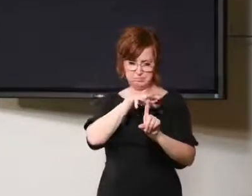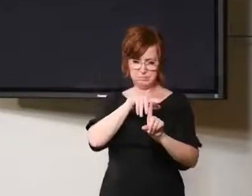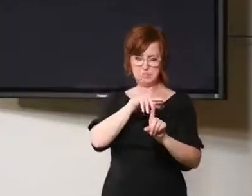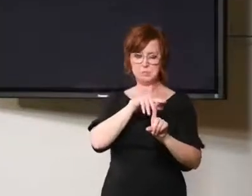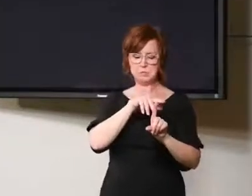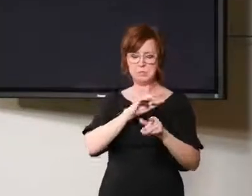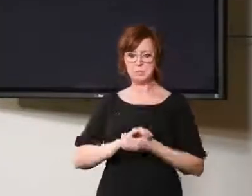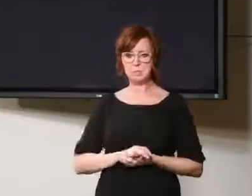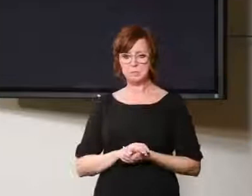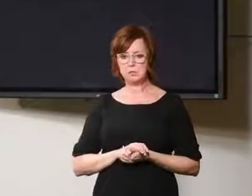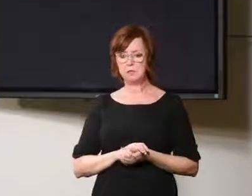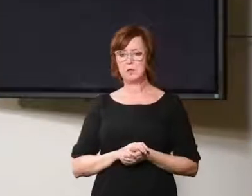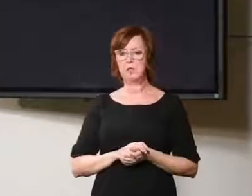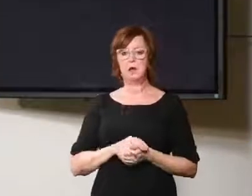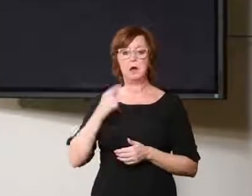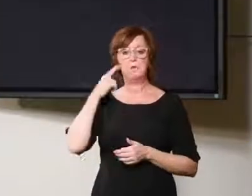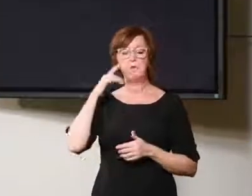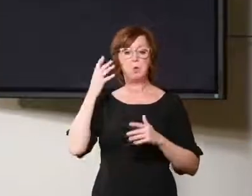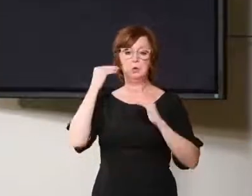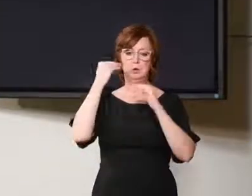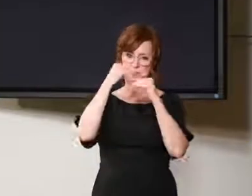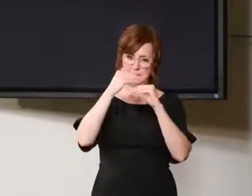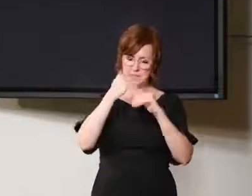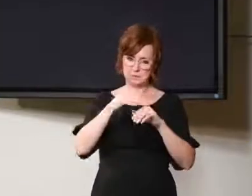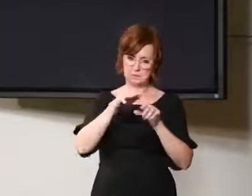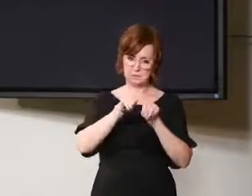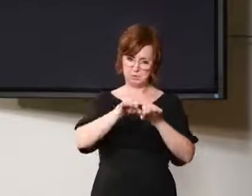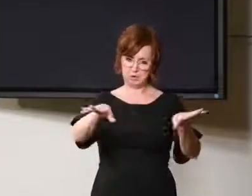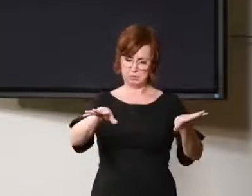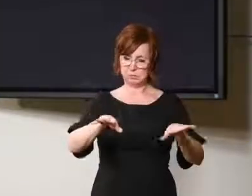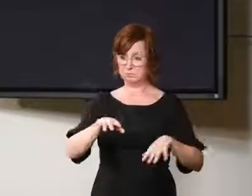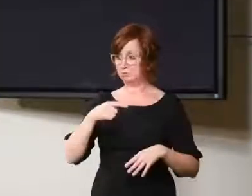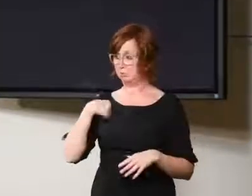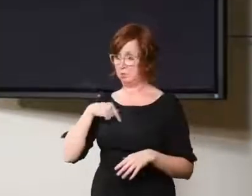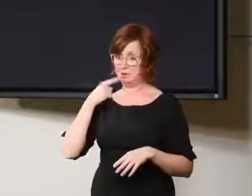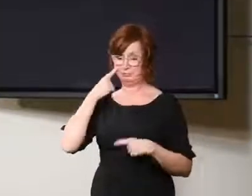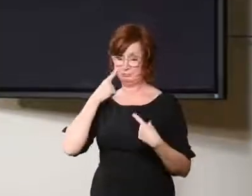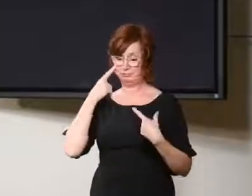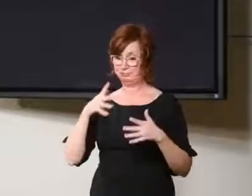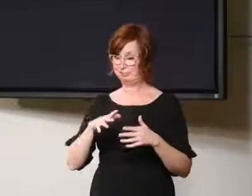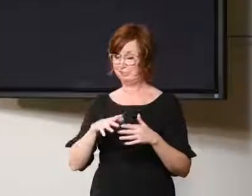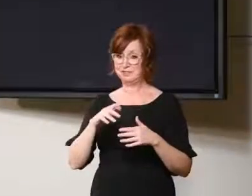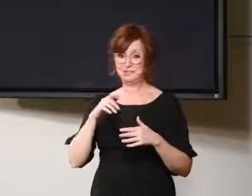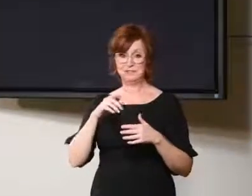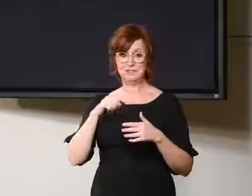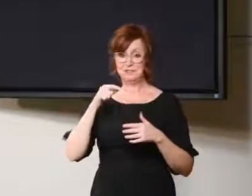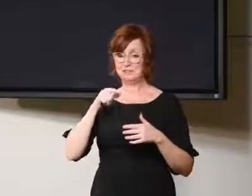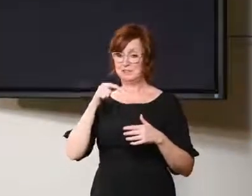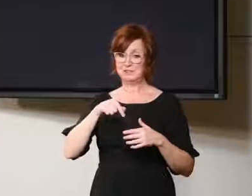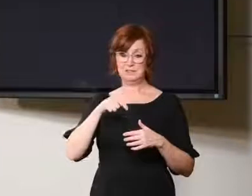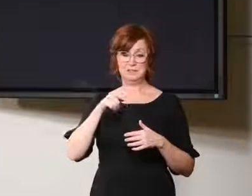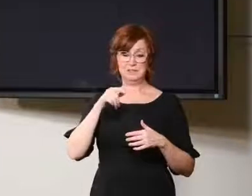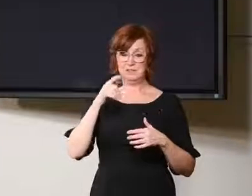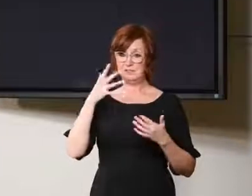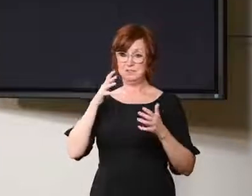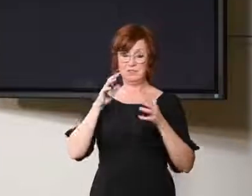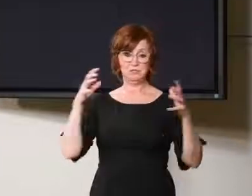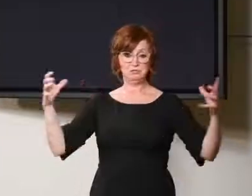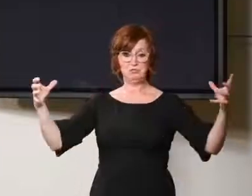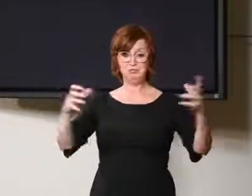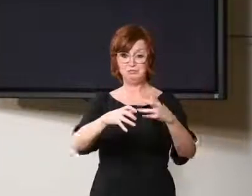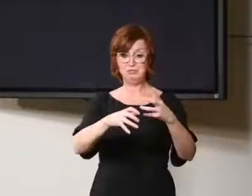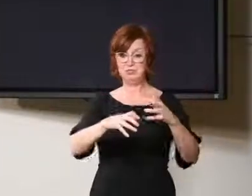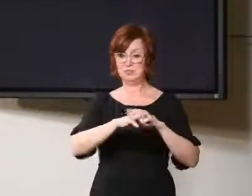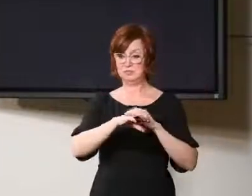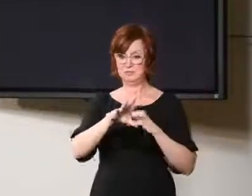that particular area. And we have seen with a couple of large gatherings in this province how quickly people coming together in